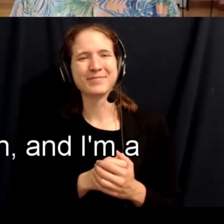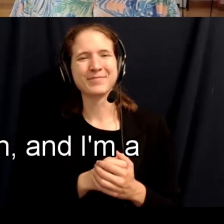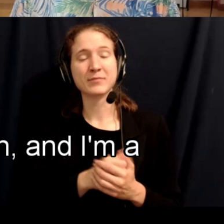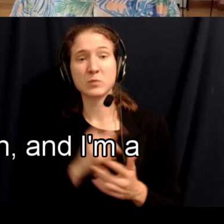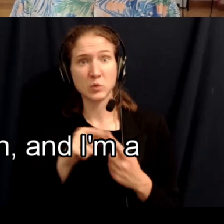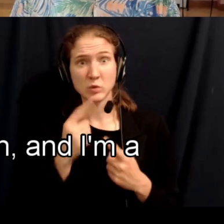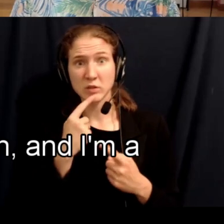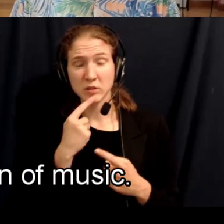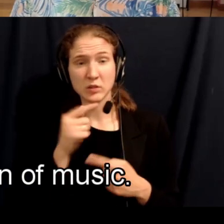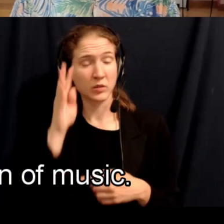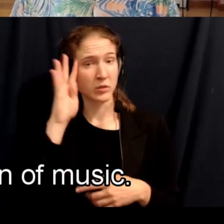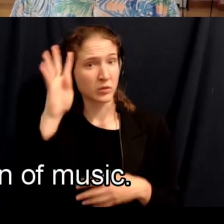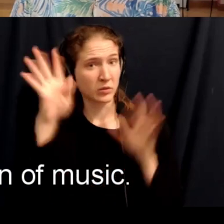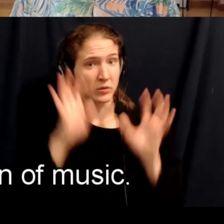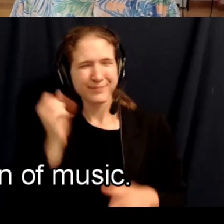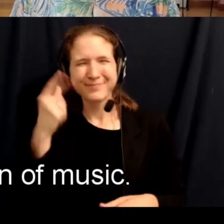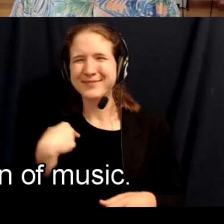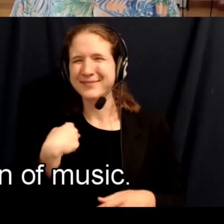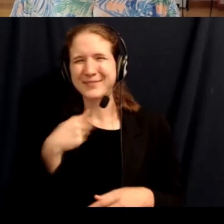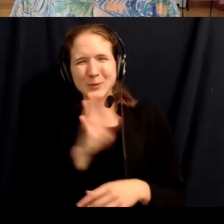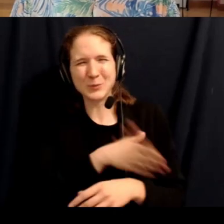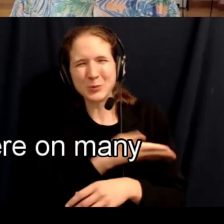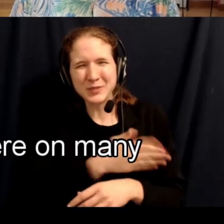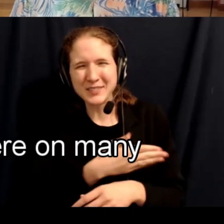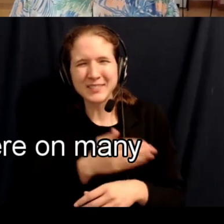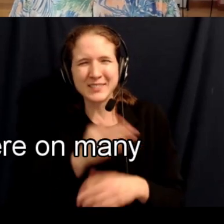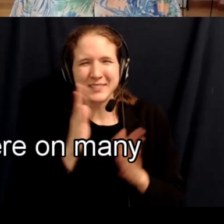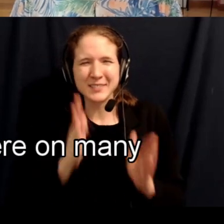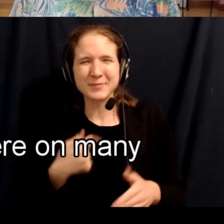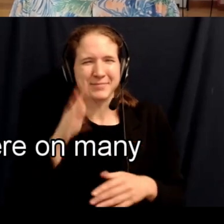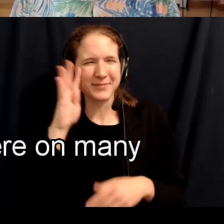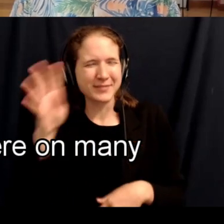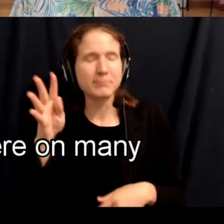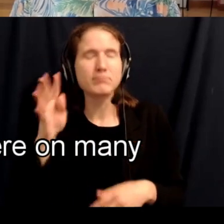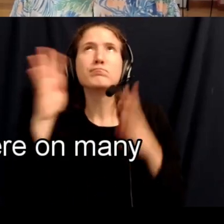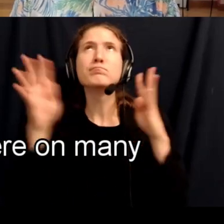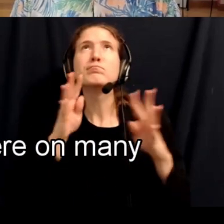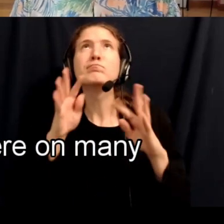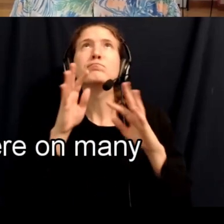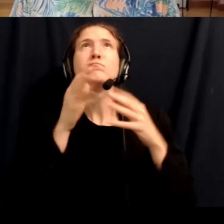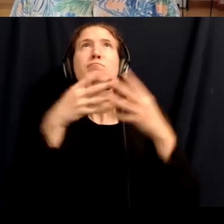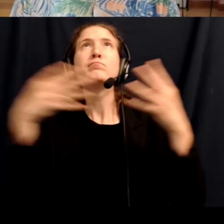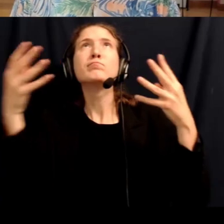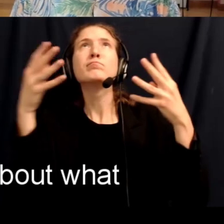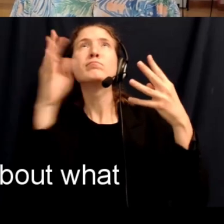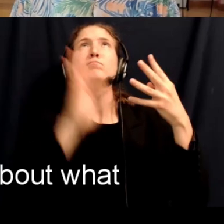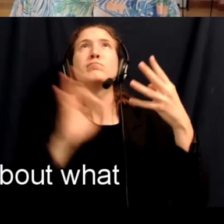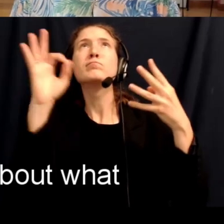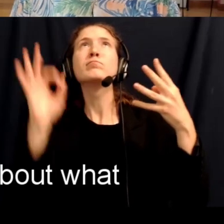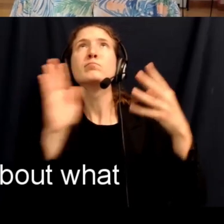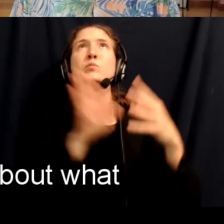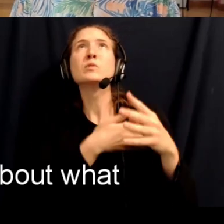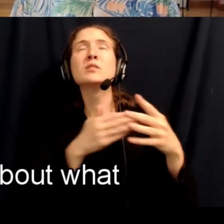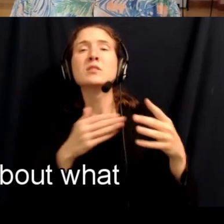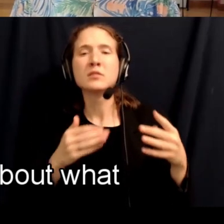say composition, and I'm a musician, so I think of a composition of music, Right. and there's balance in there on Right. many levels. Can you talk a